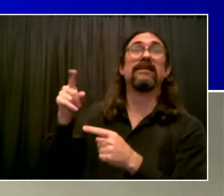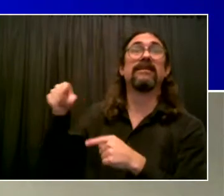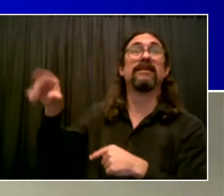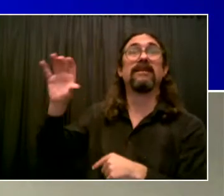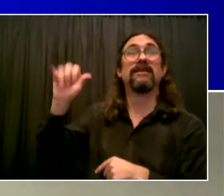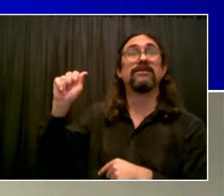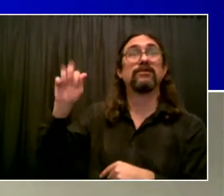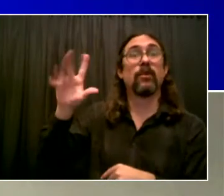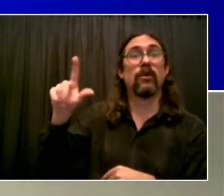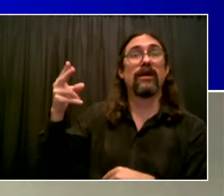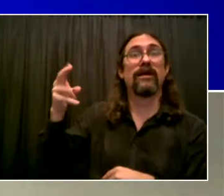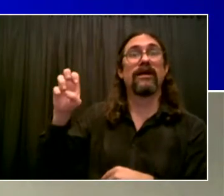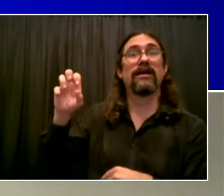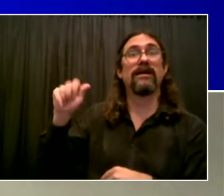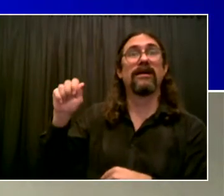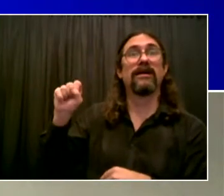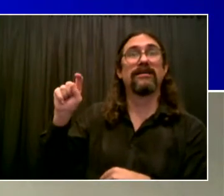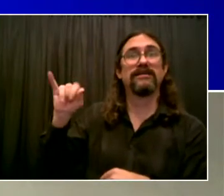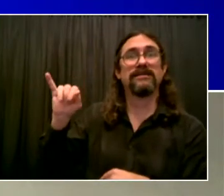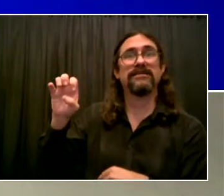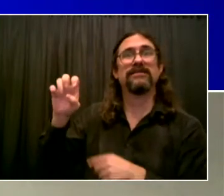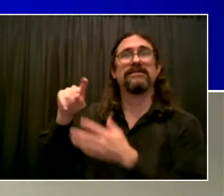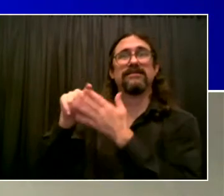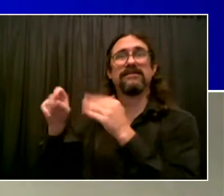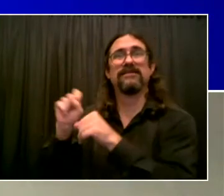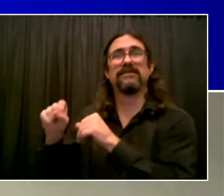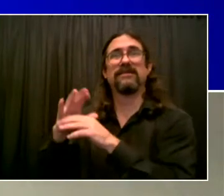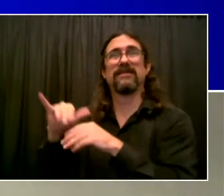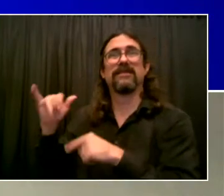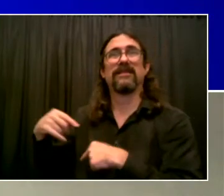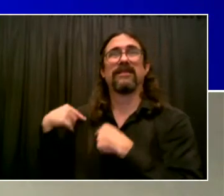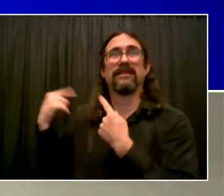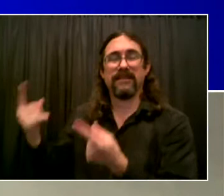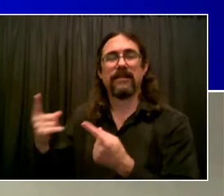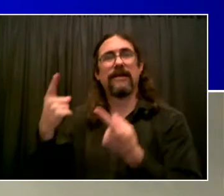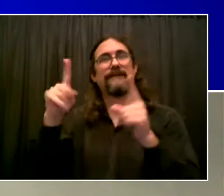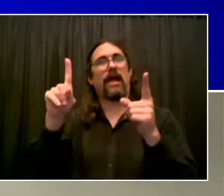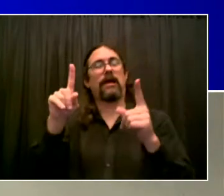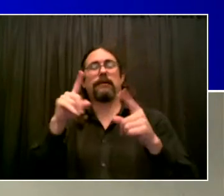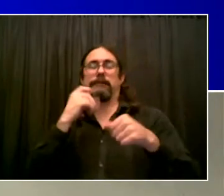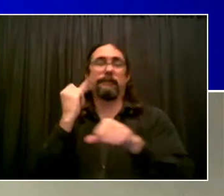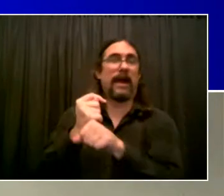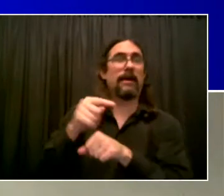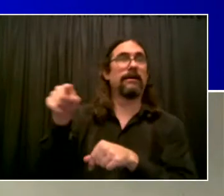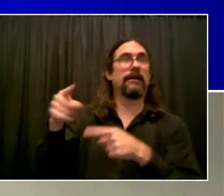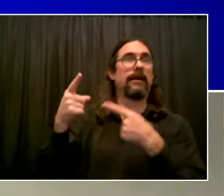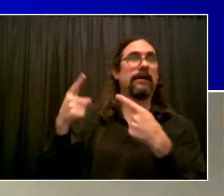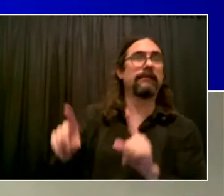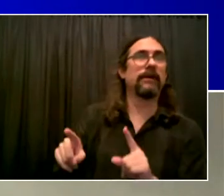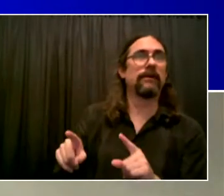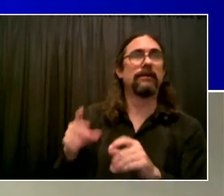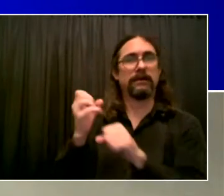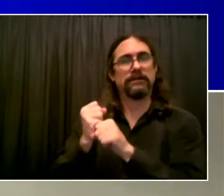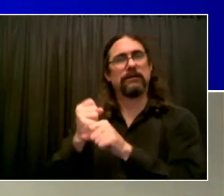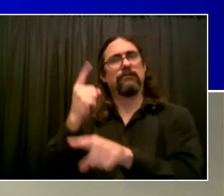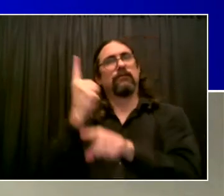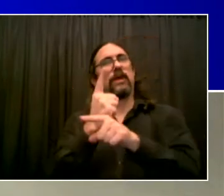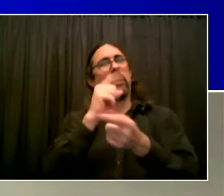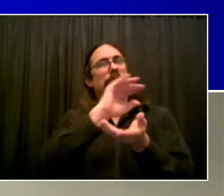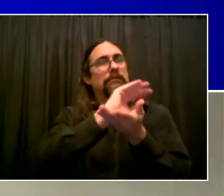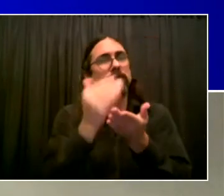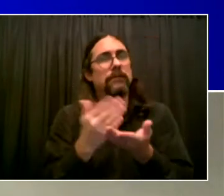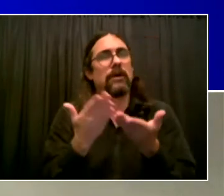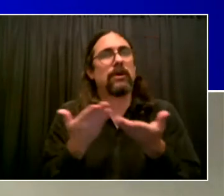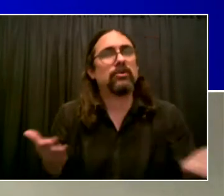word, because we couldn't reach all our kids properly without the resources which we thought were coming to us 15 and 20 years